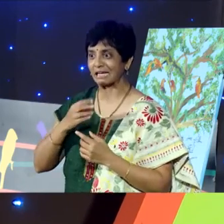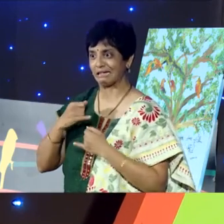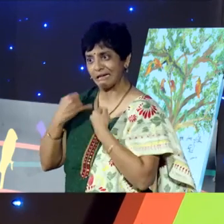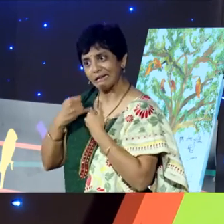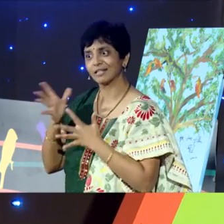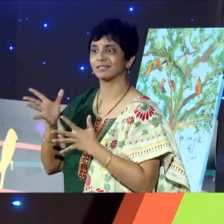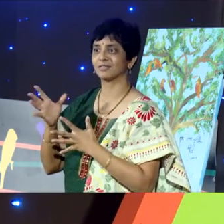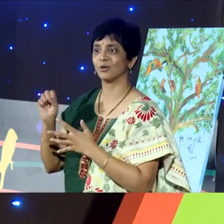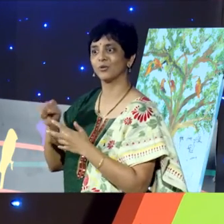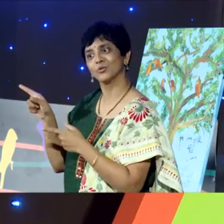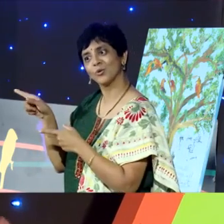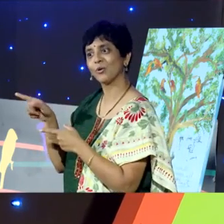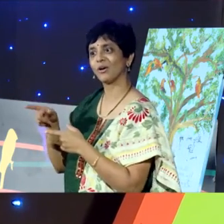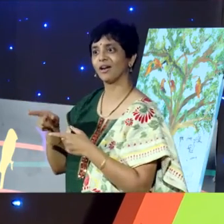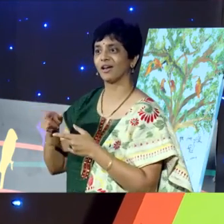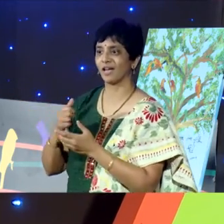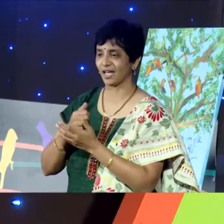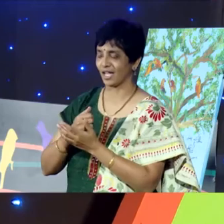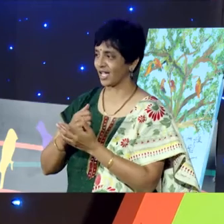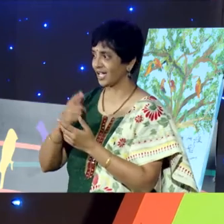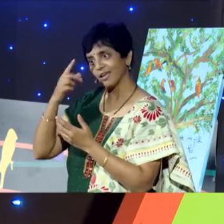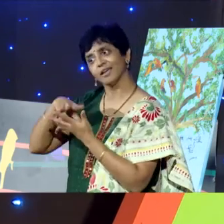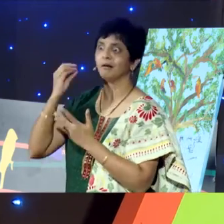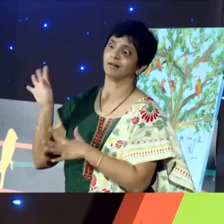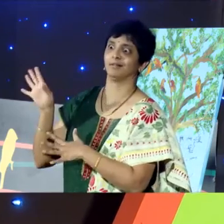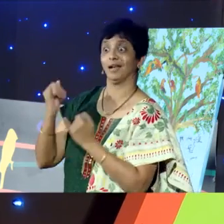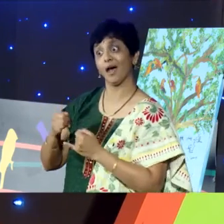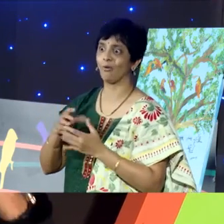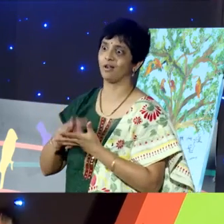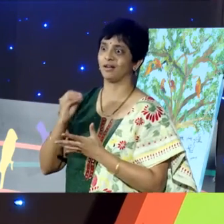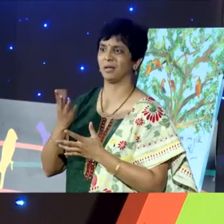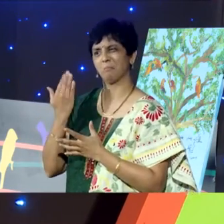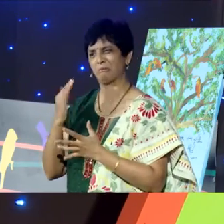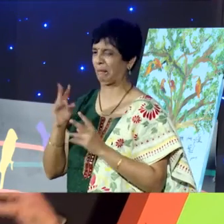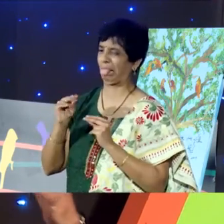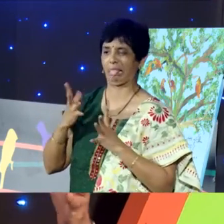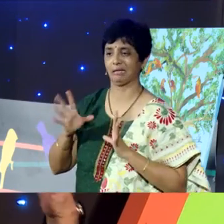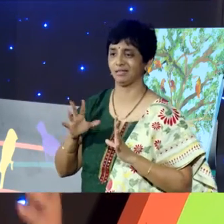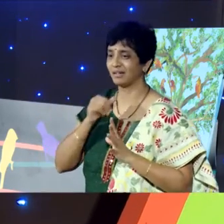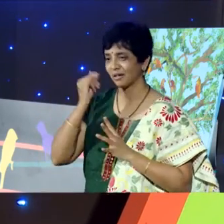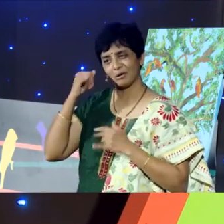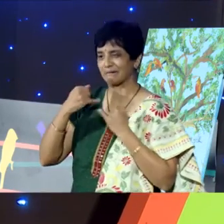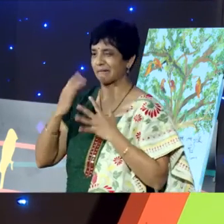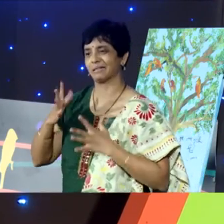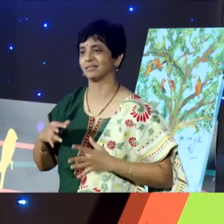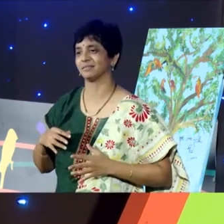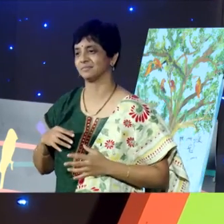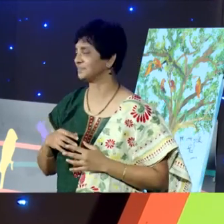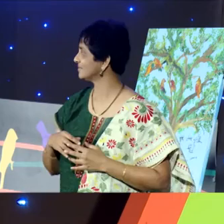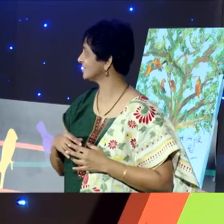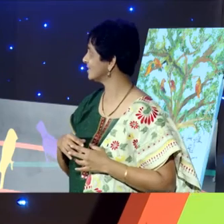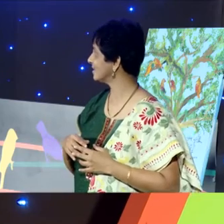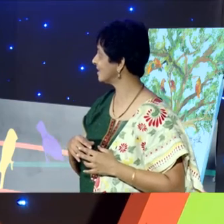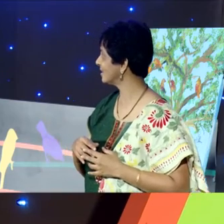the laws and they were affecting my body and the pressure and the water and the buoyancy and, you